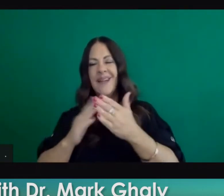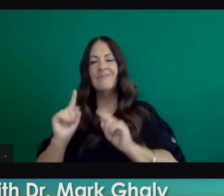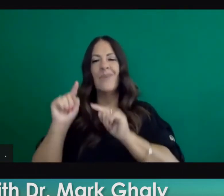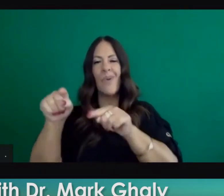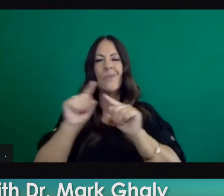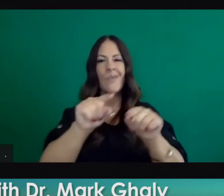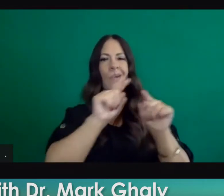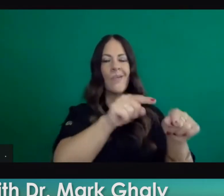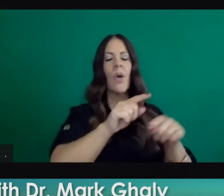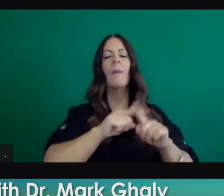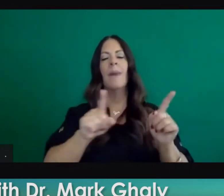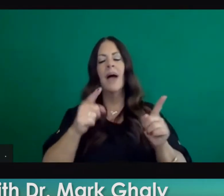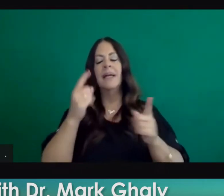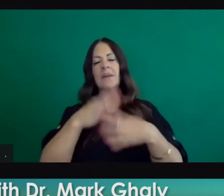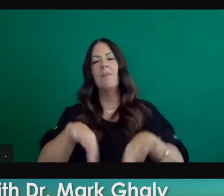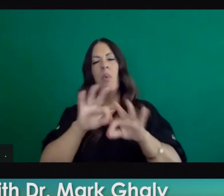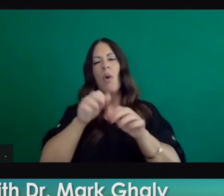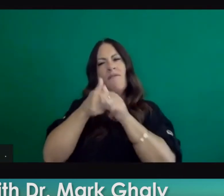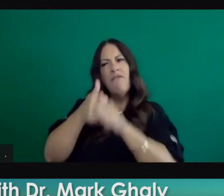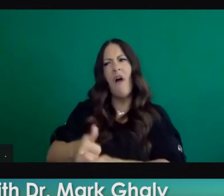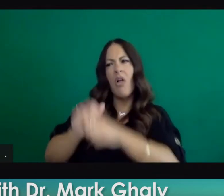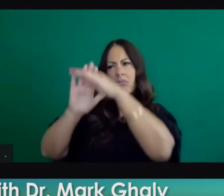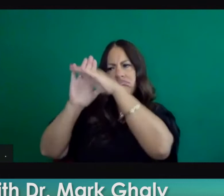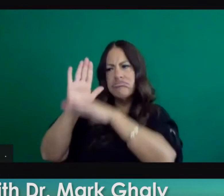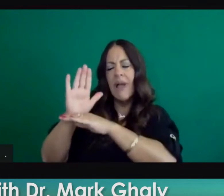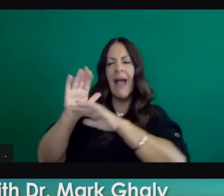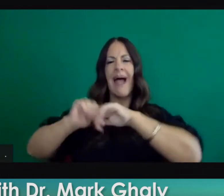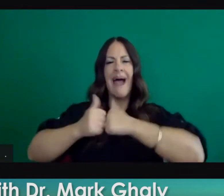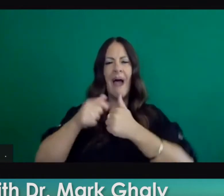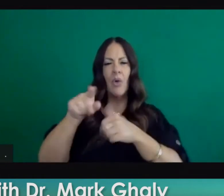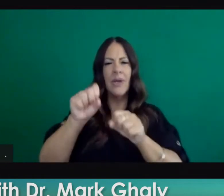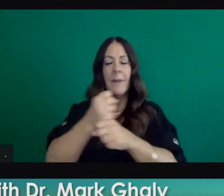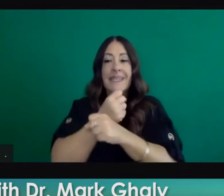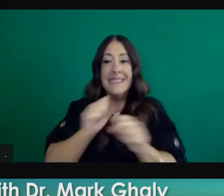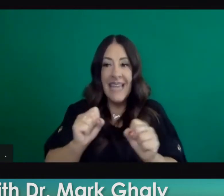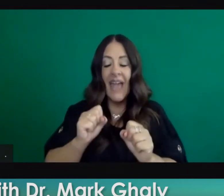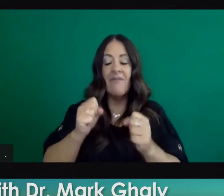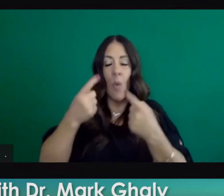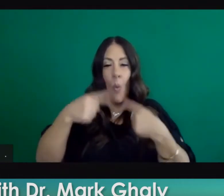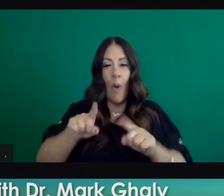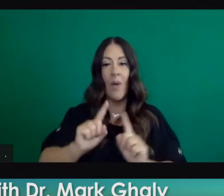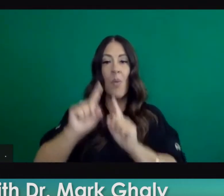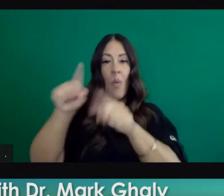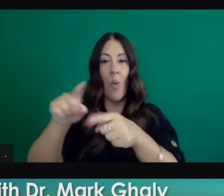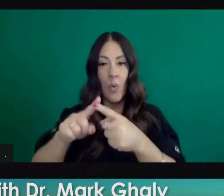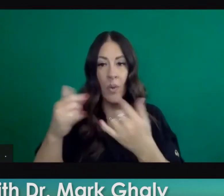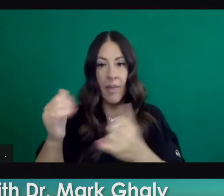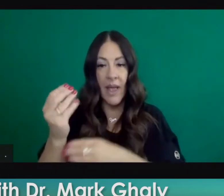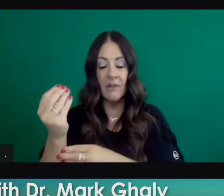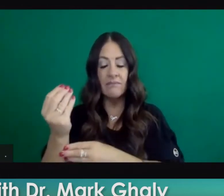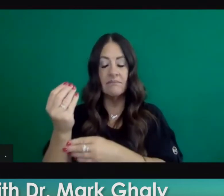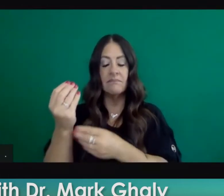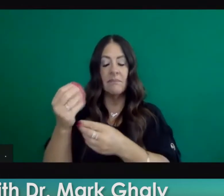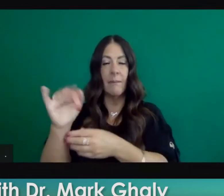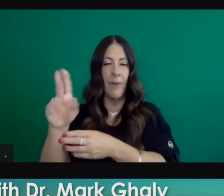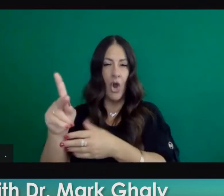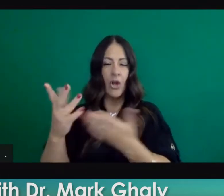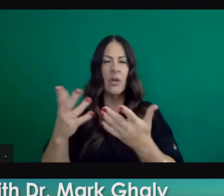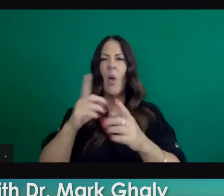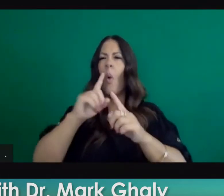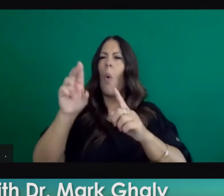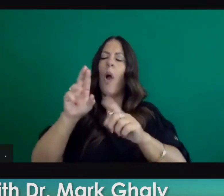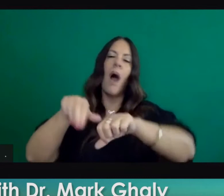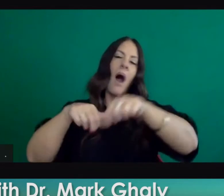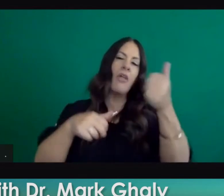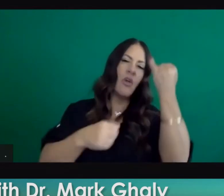guidance gives us a chance to move the whole state forward. We know, just as the Surgeon General outlined, more outlets for young people where